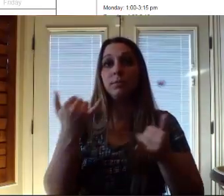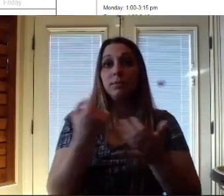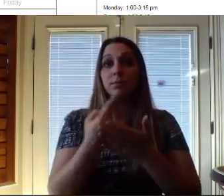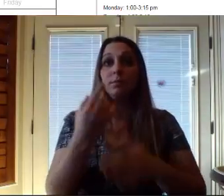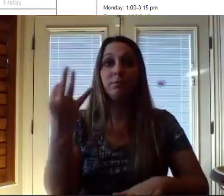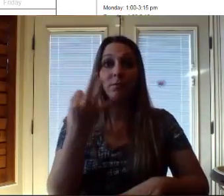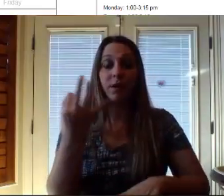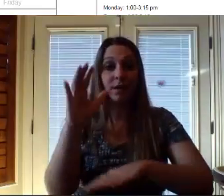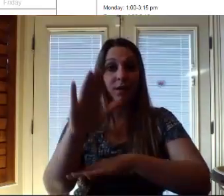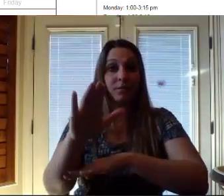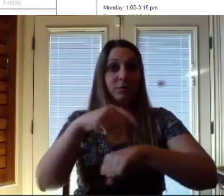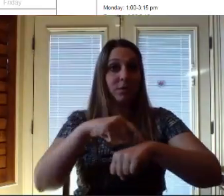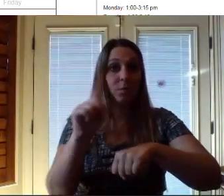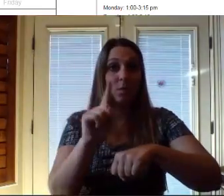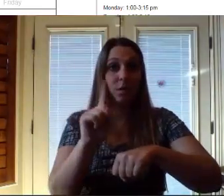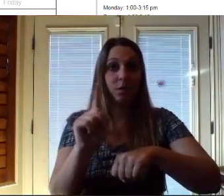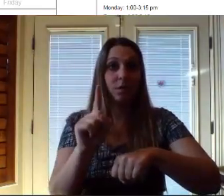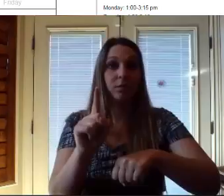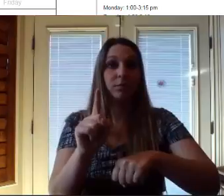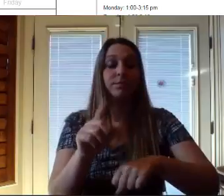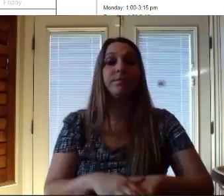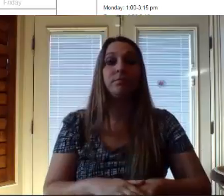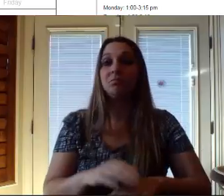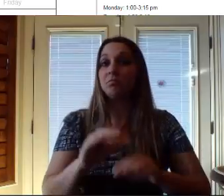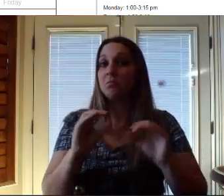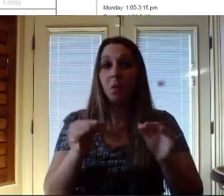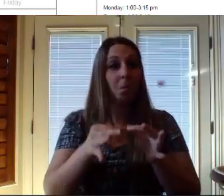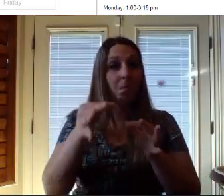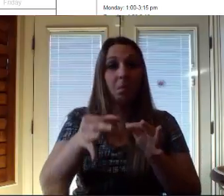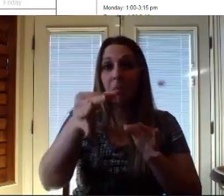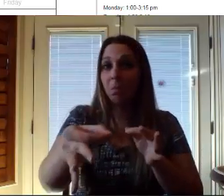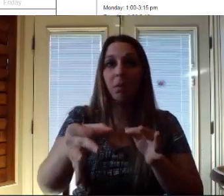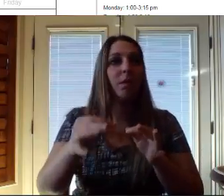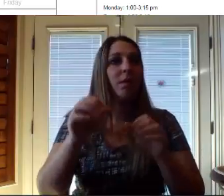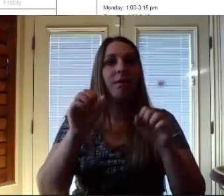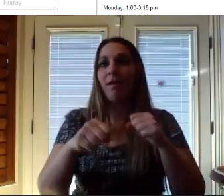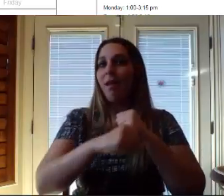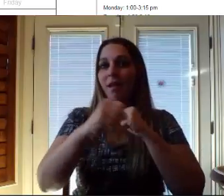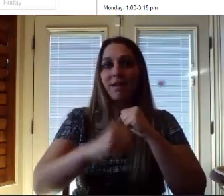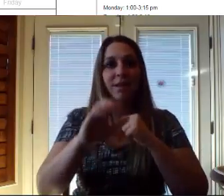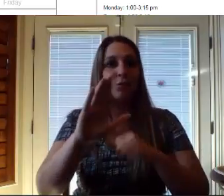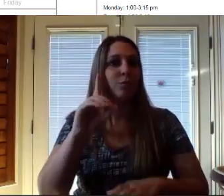is due this Friday at 1 p.m., and there are no